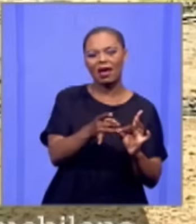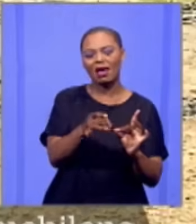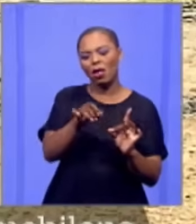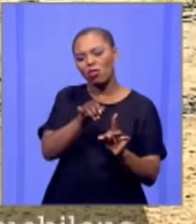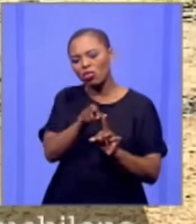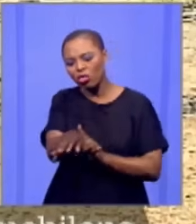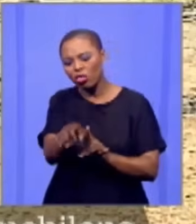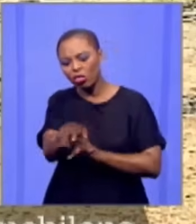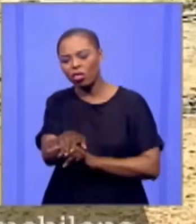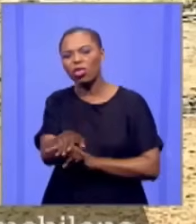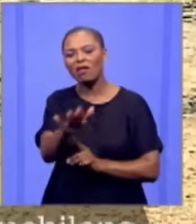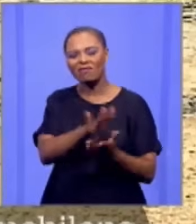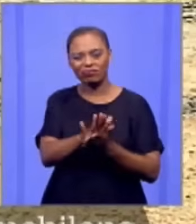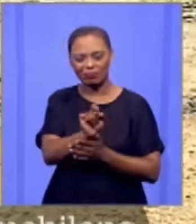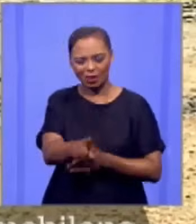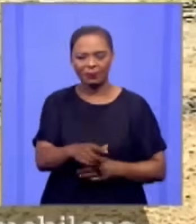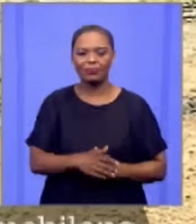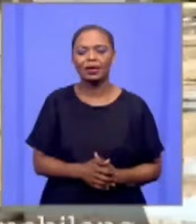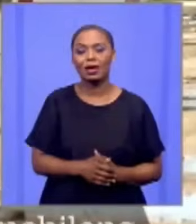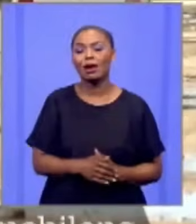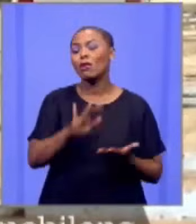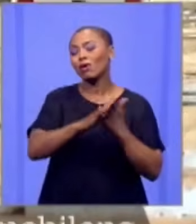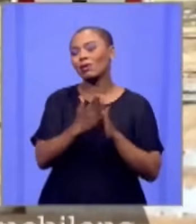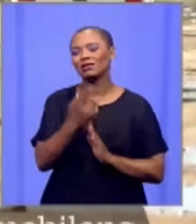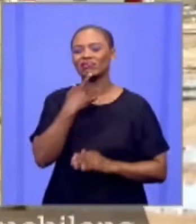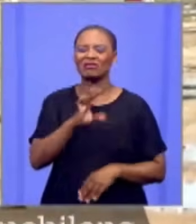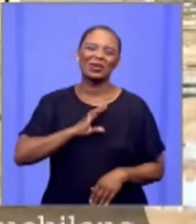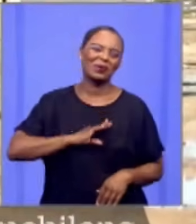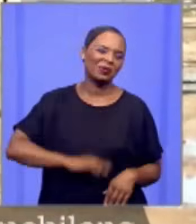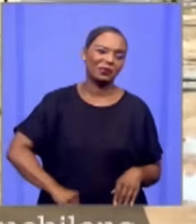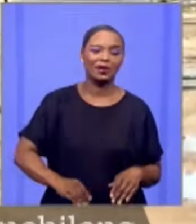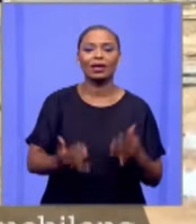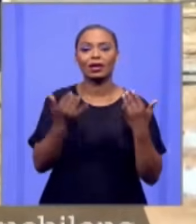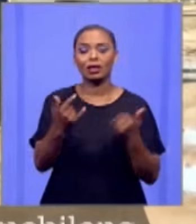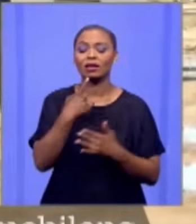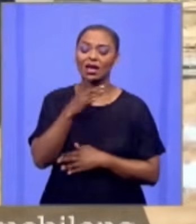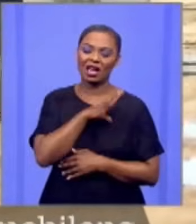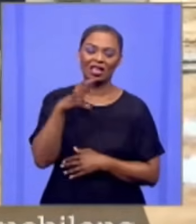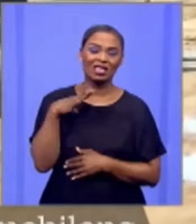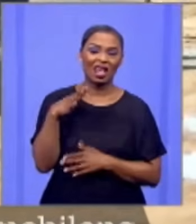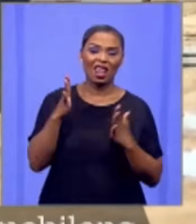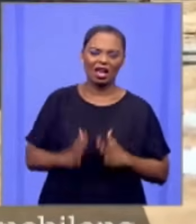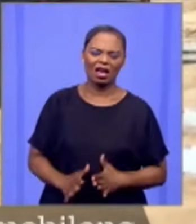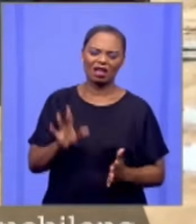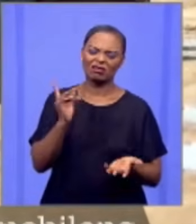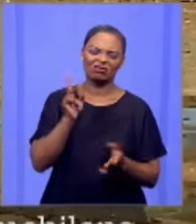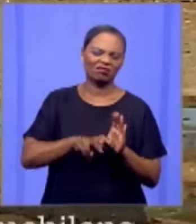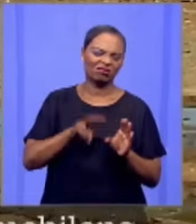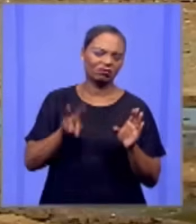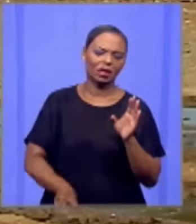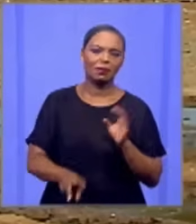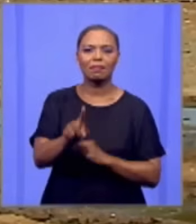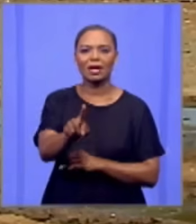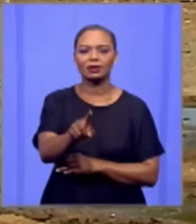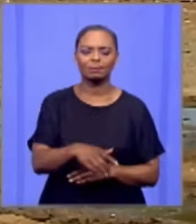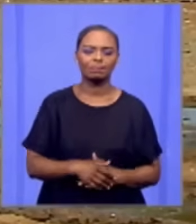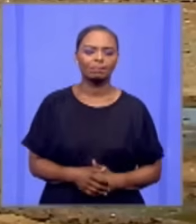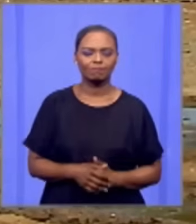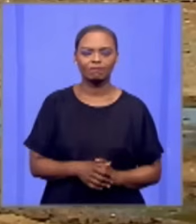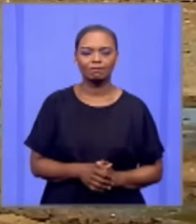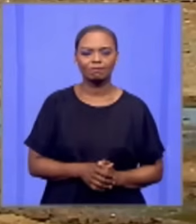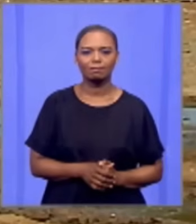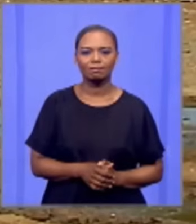bana ba hlalosa ba se ba felletswe ke tshepo mme ba tseka hore molekgotla wa bona a itokolle mosebetsing. Thabiso Khadebe,